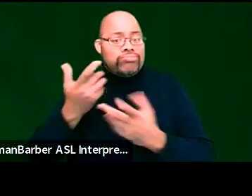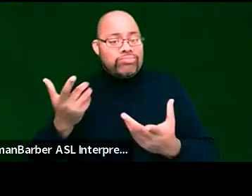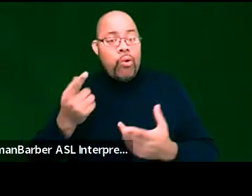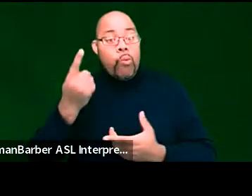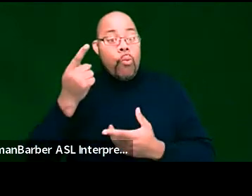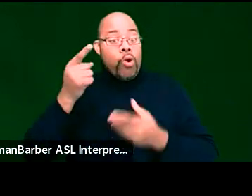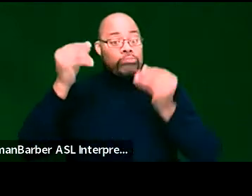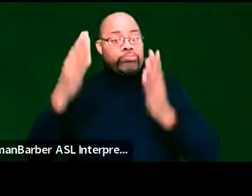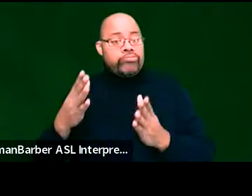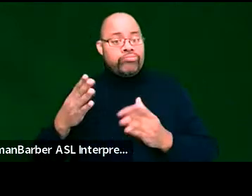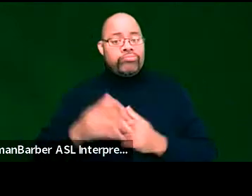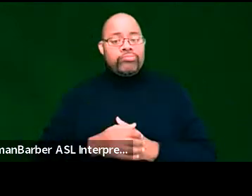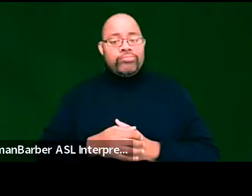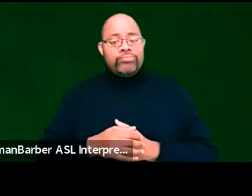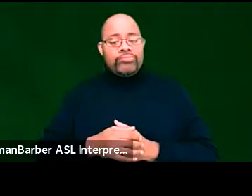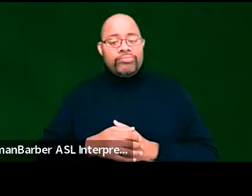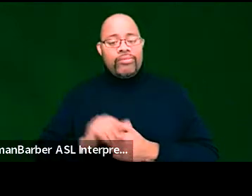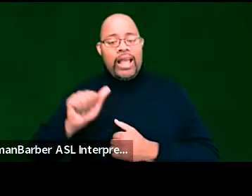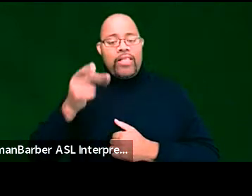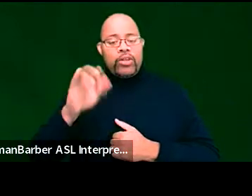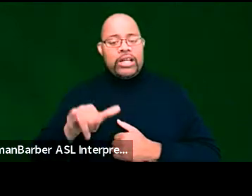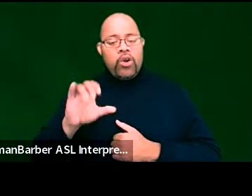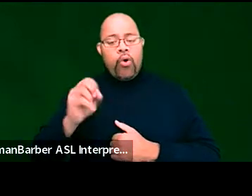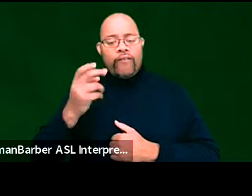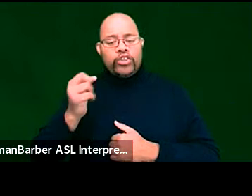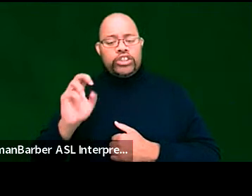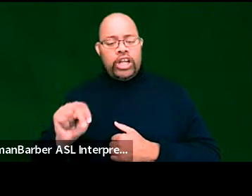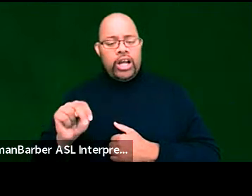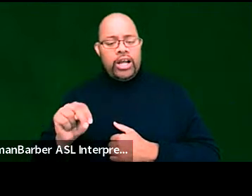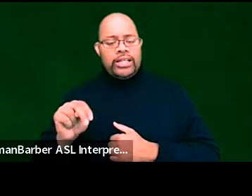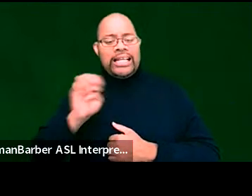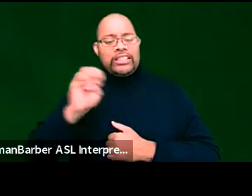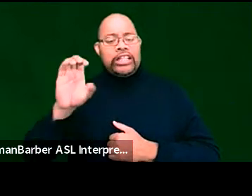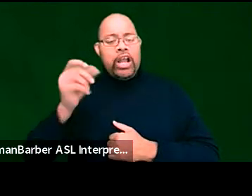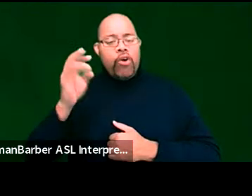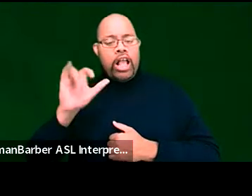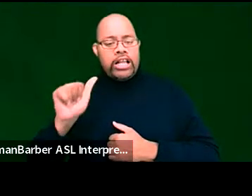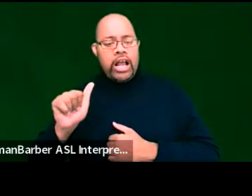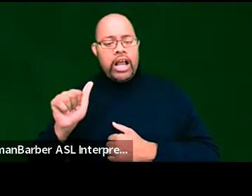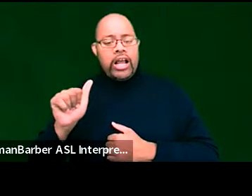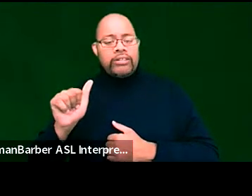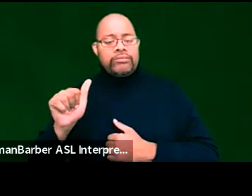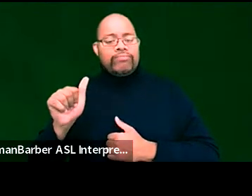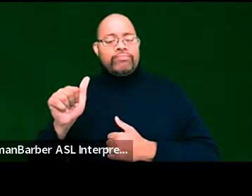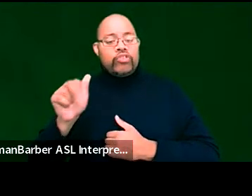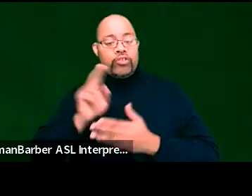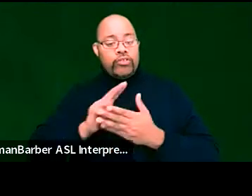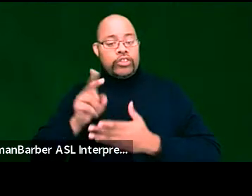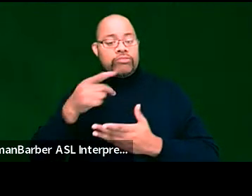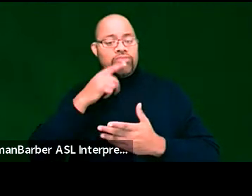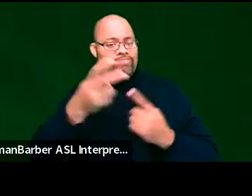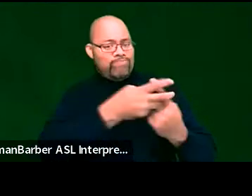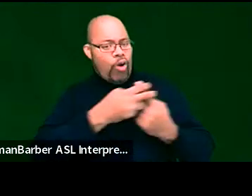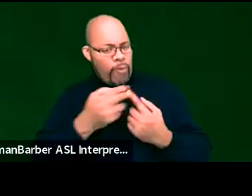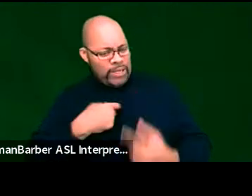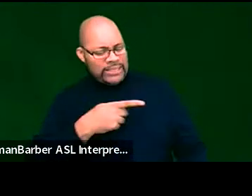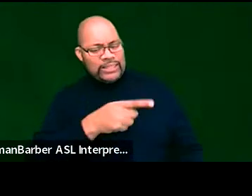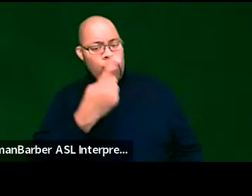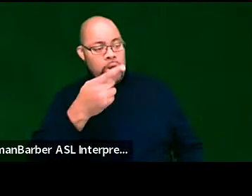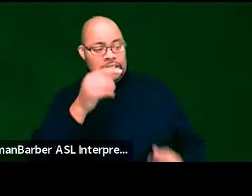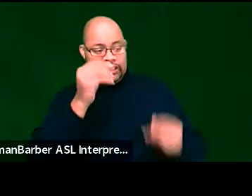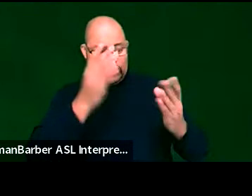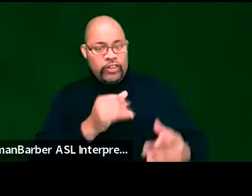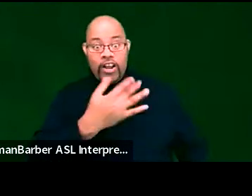one professor, Dr. Anthony Overton, at East Carolina University. He was the one that actually pulled me to the side. He was the one